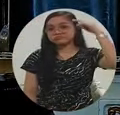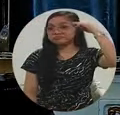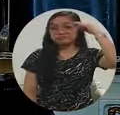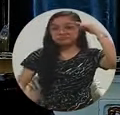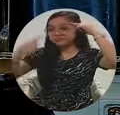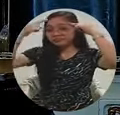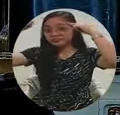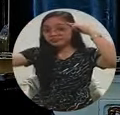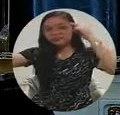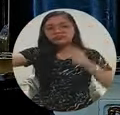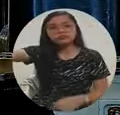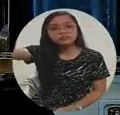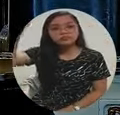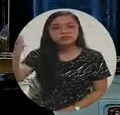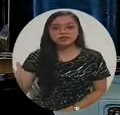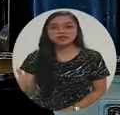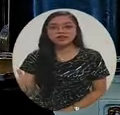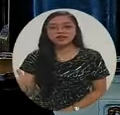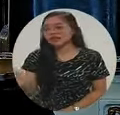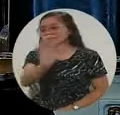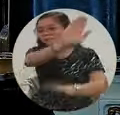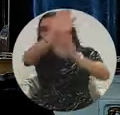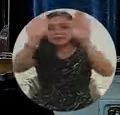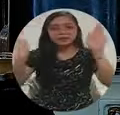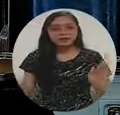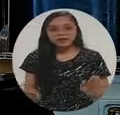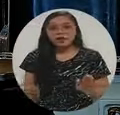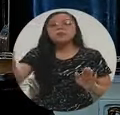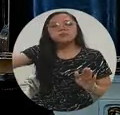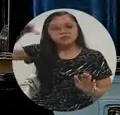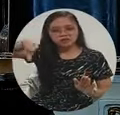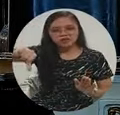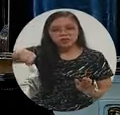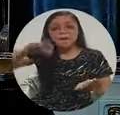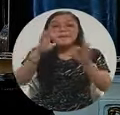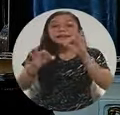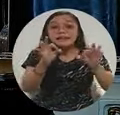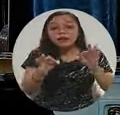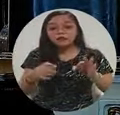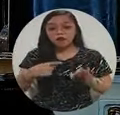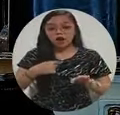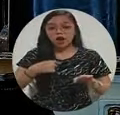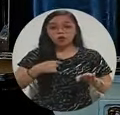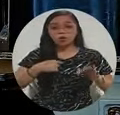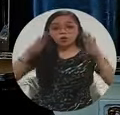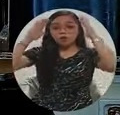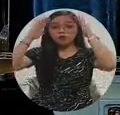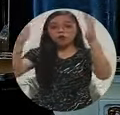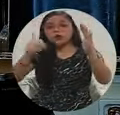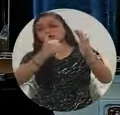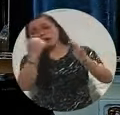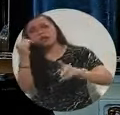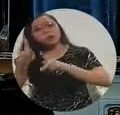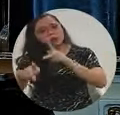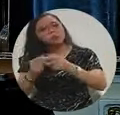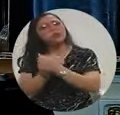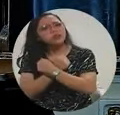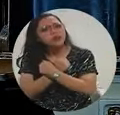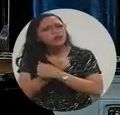thinking about success, God will give you a blessing of success. Amen. But many times, you know,